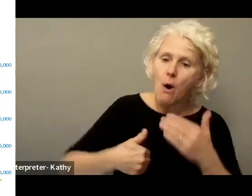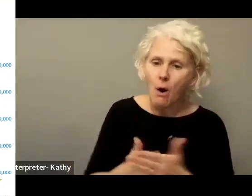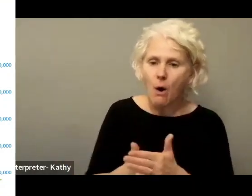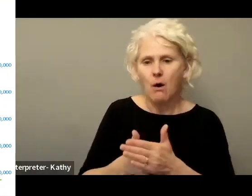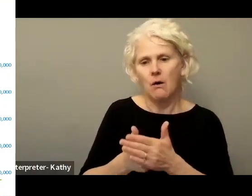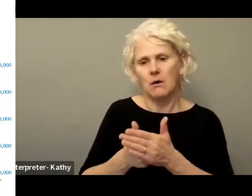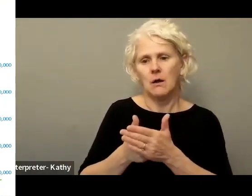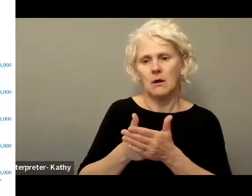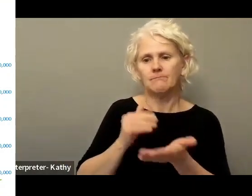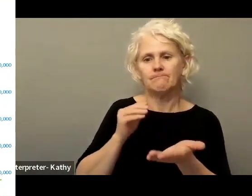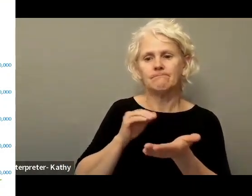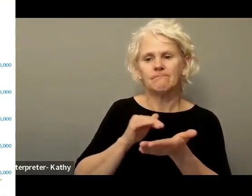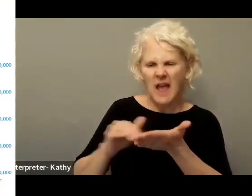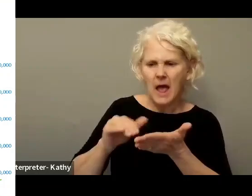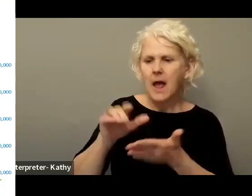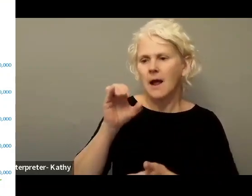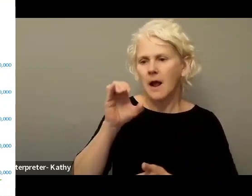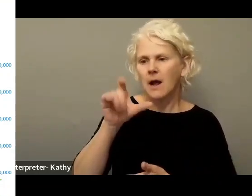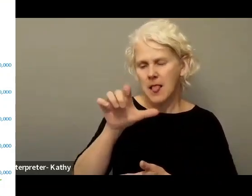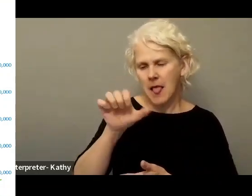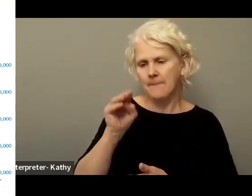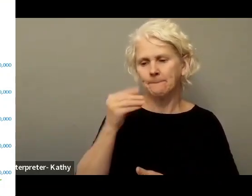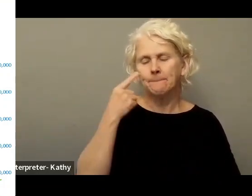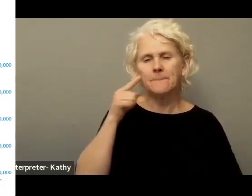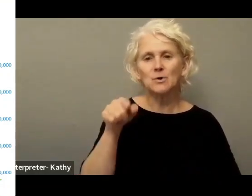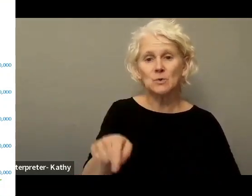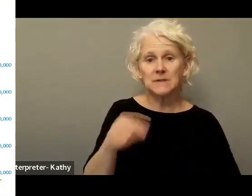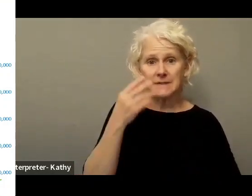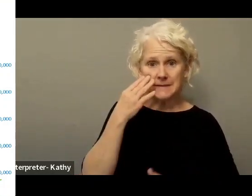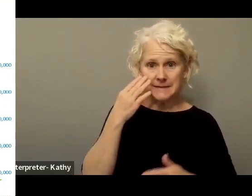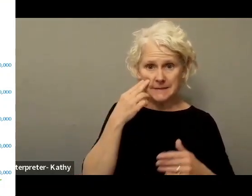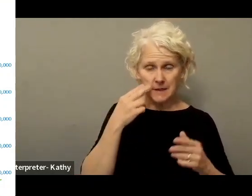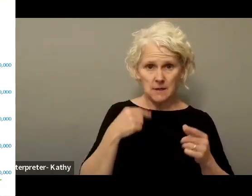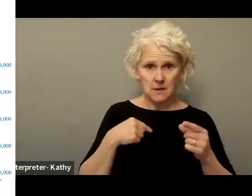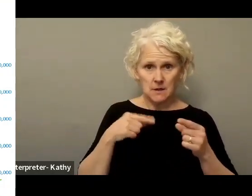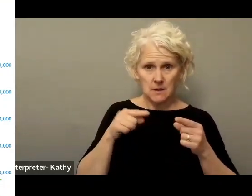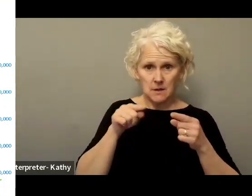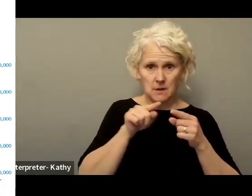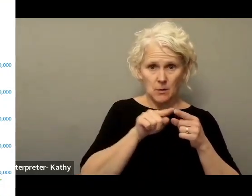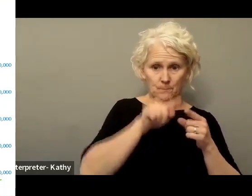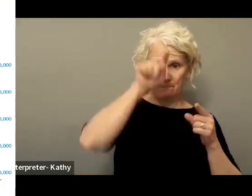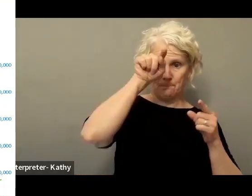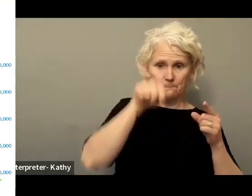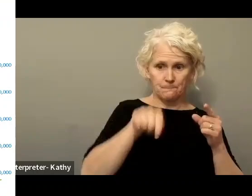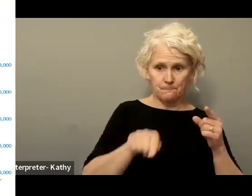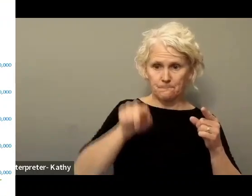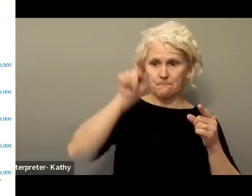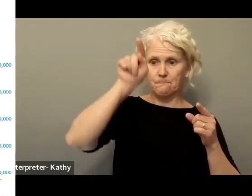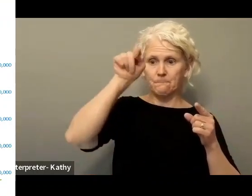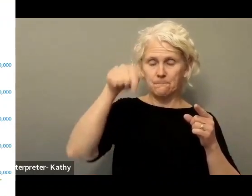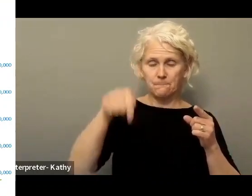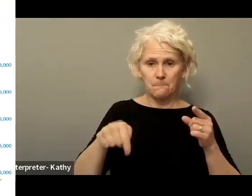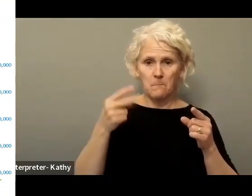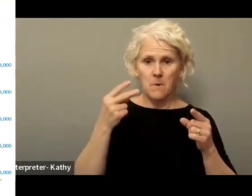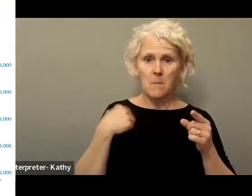claims. What you see is that the slope of that, it moves around a lot, but if I put some